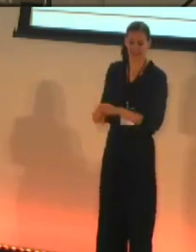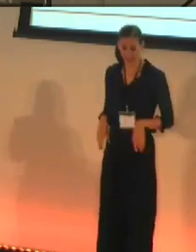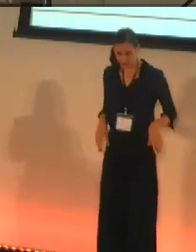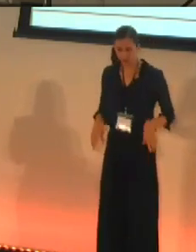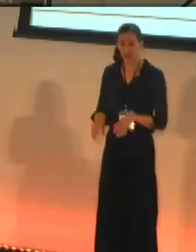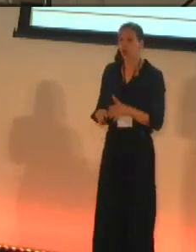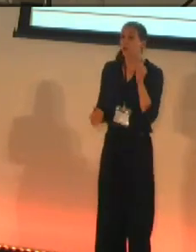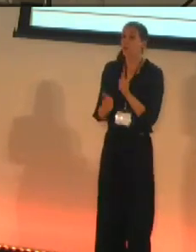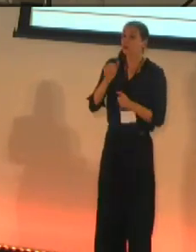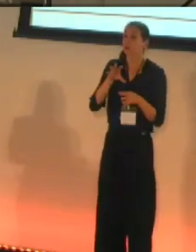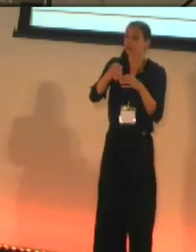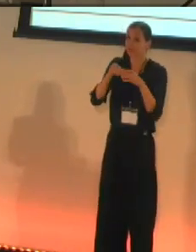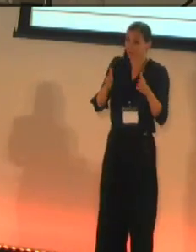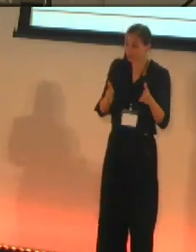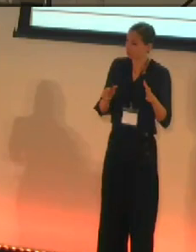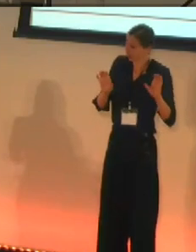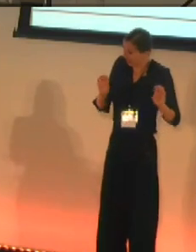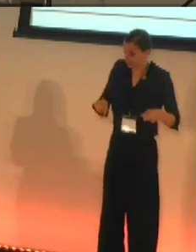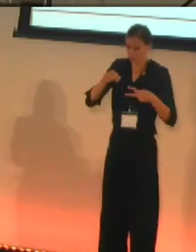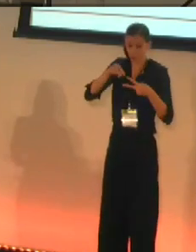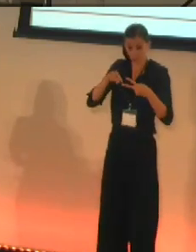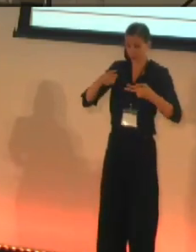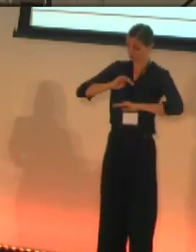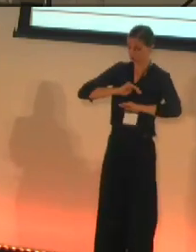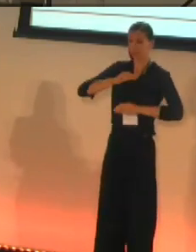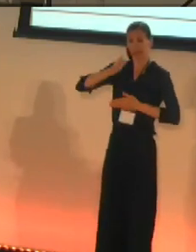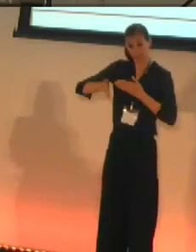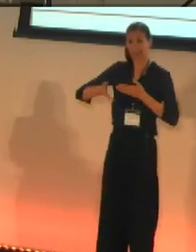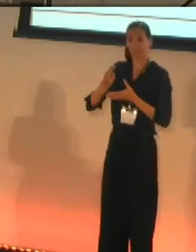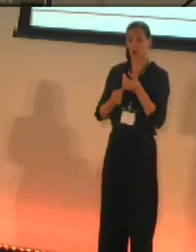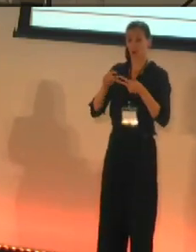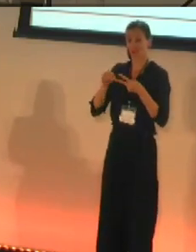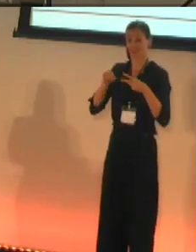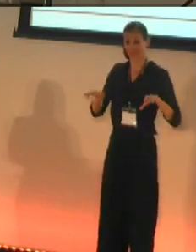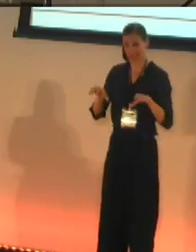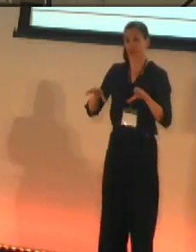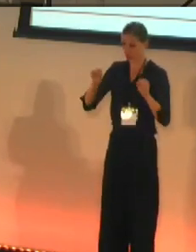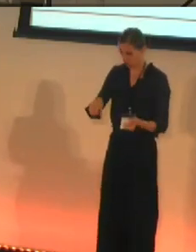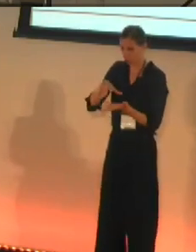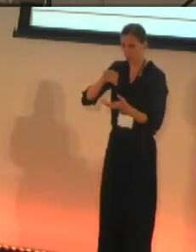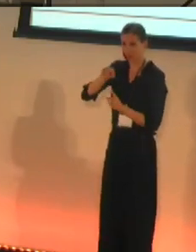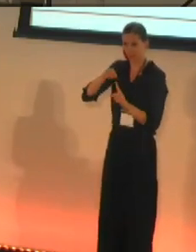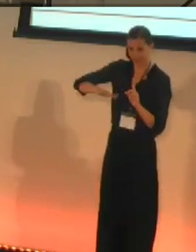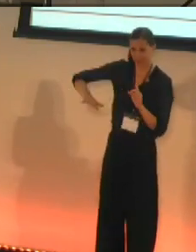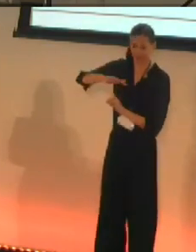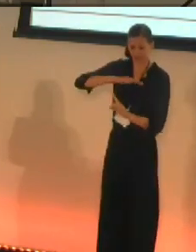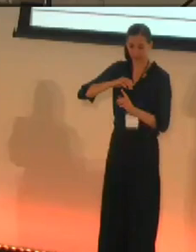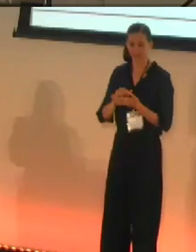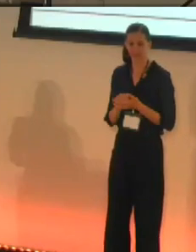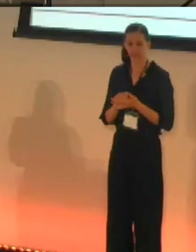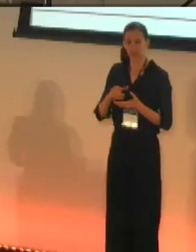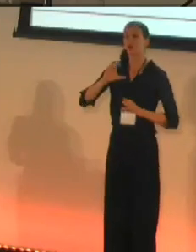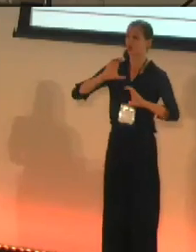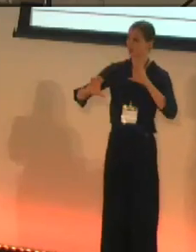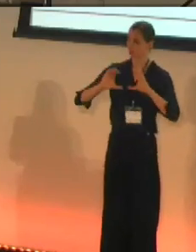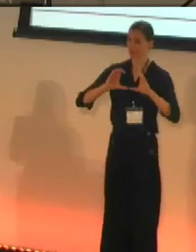of the participants were able to complete the tasks and learn about the environments. Participants also said that they found the guide to be useful, the communication to be